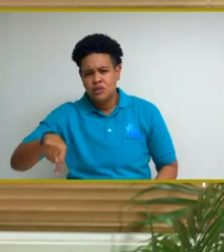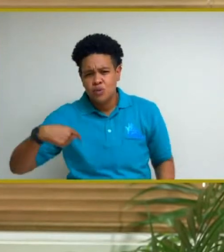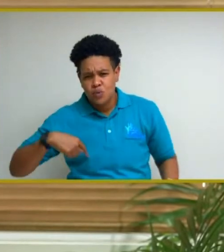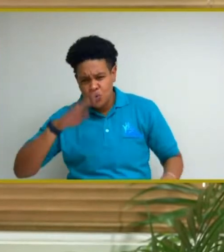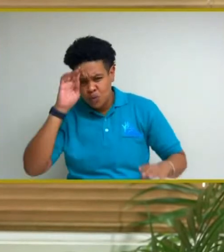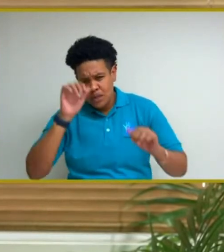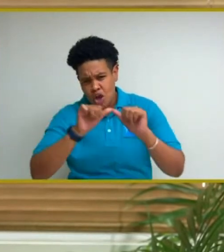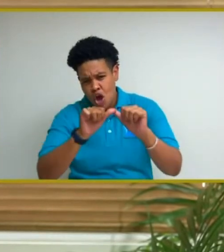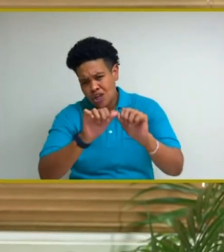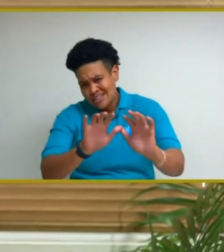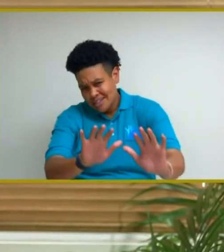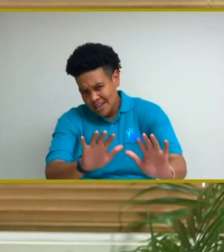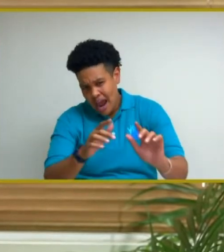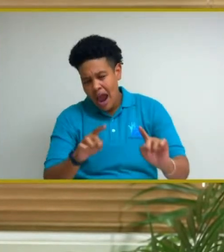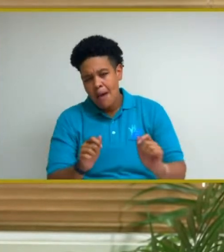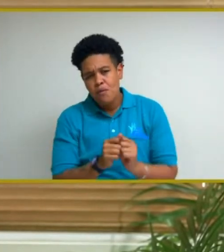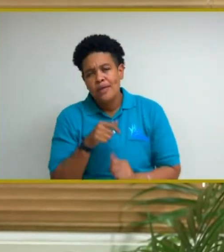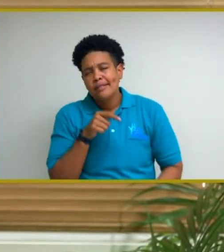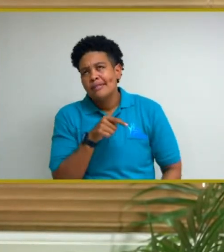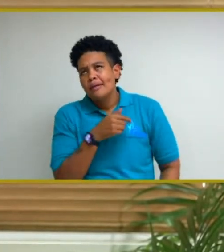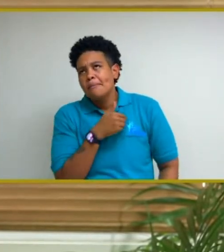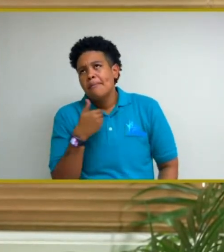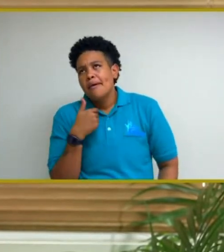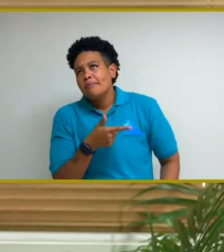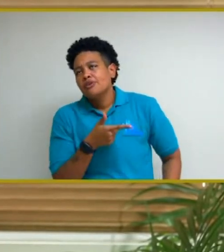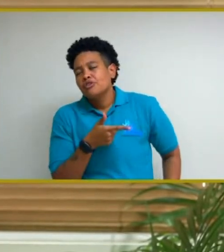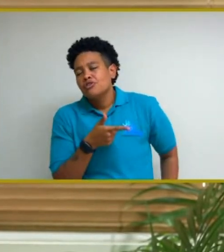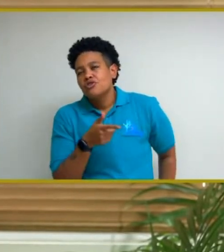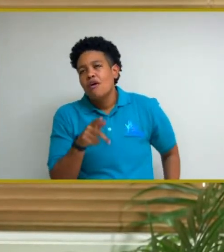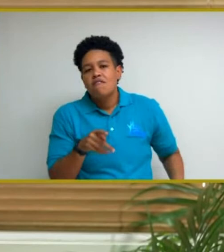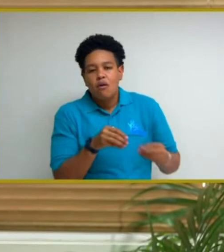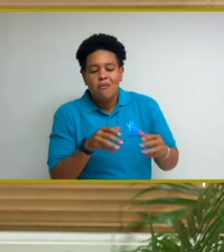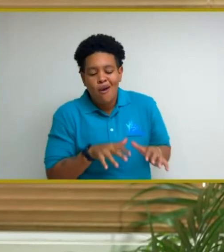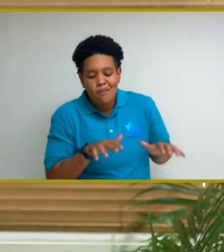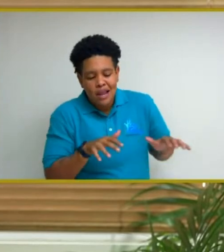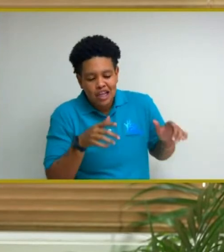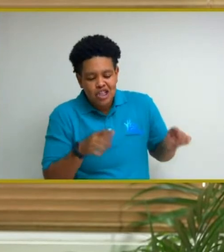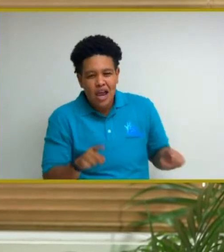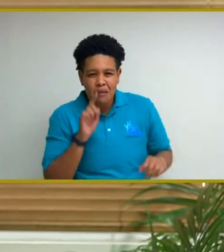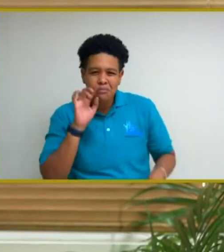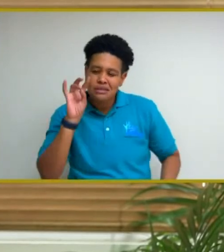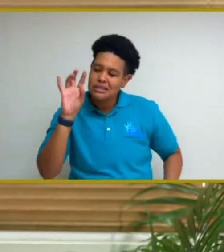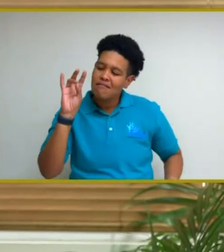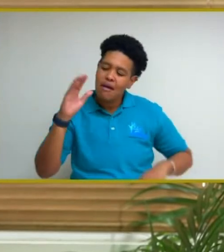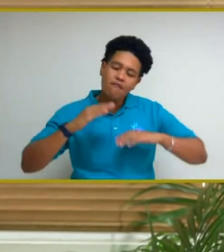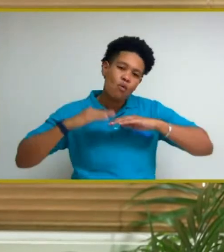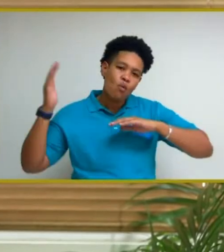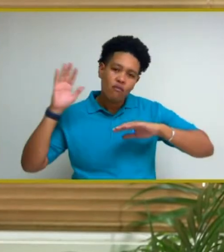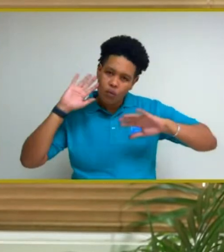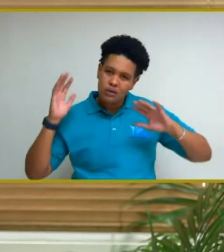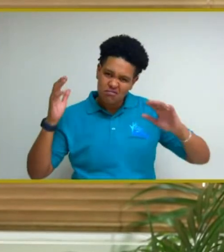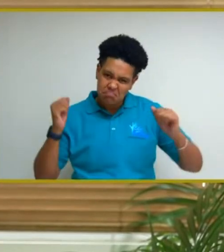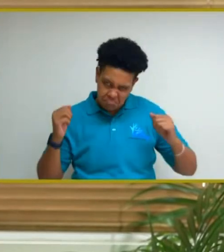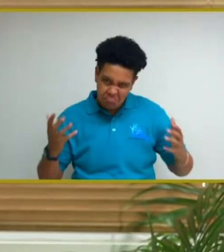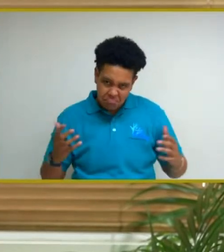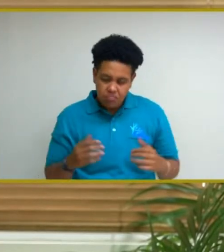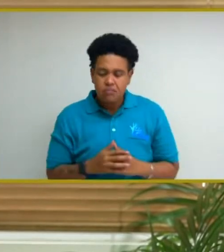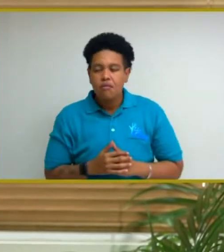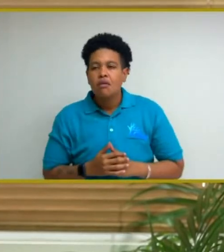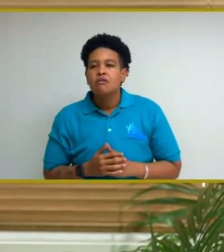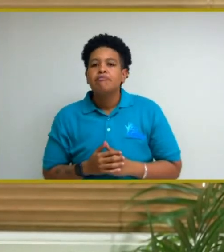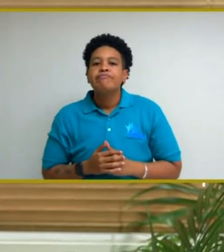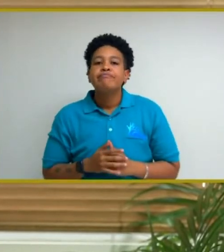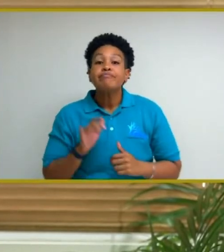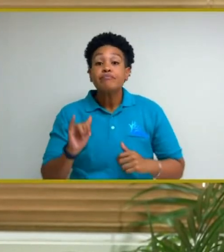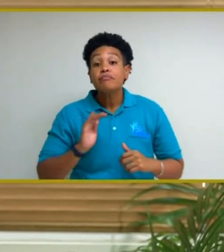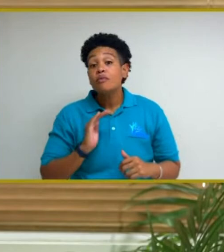continue with members of the population 75 years and older. So